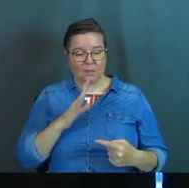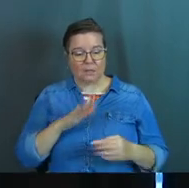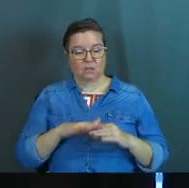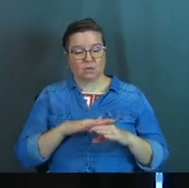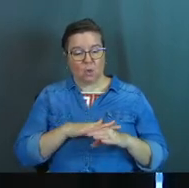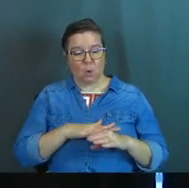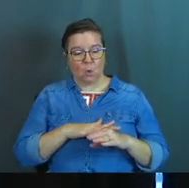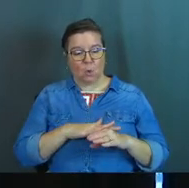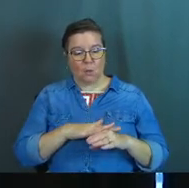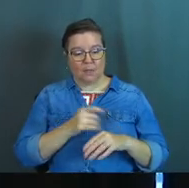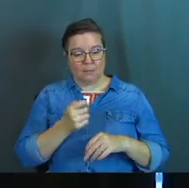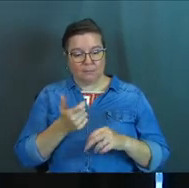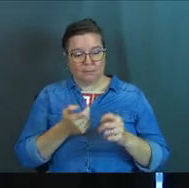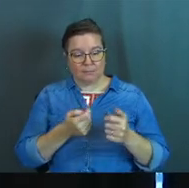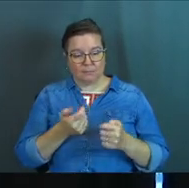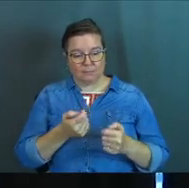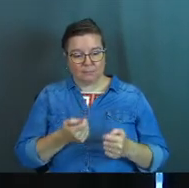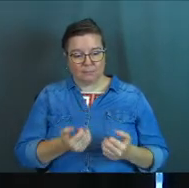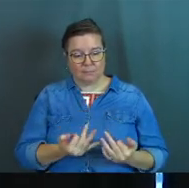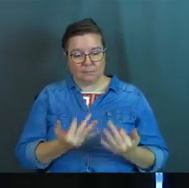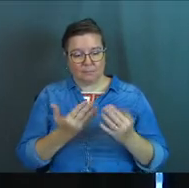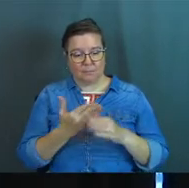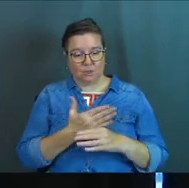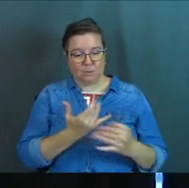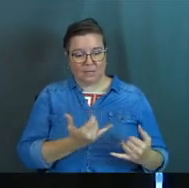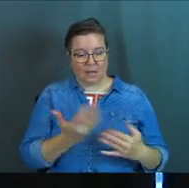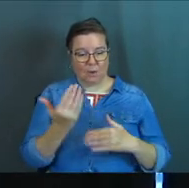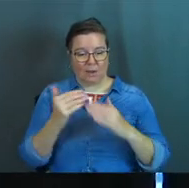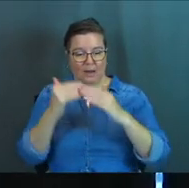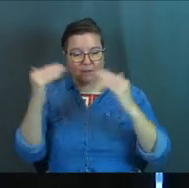to slowly burn it out of you between now and heaven.